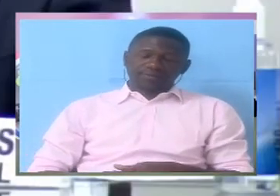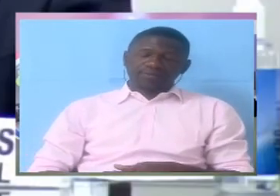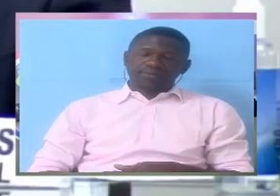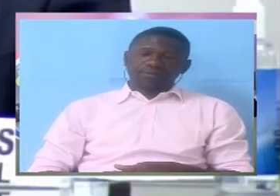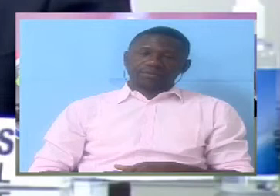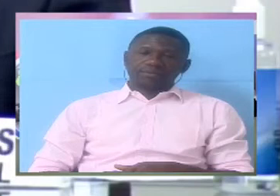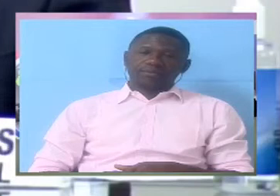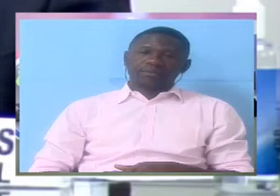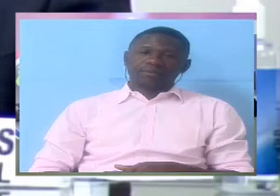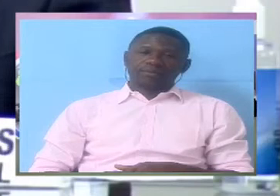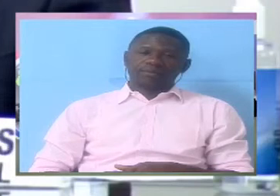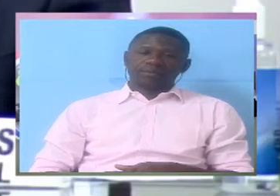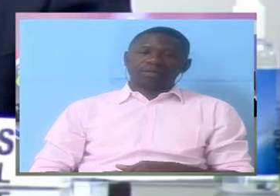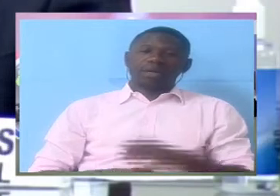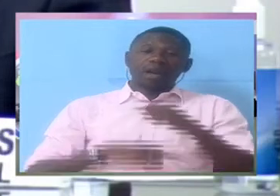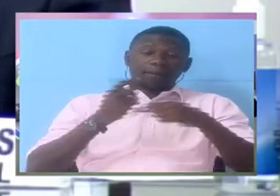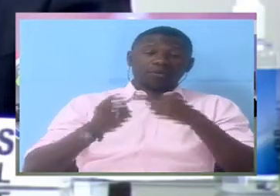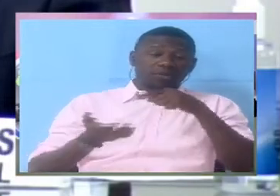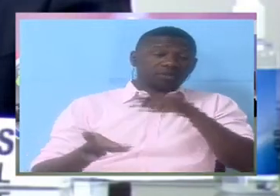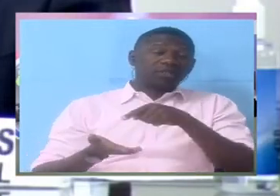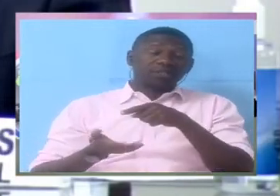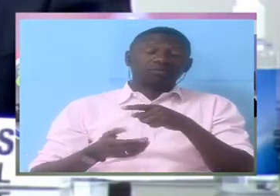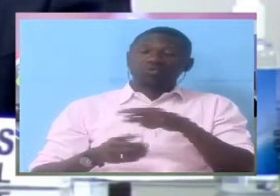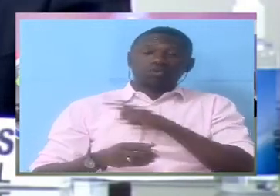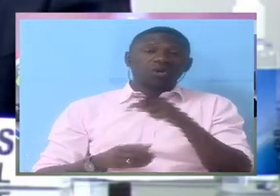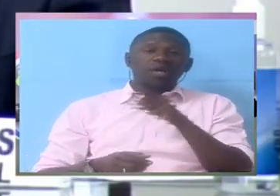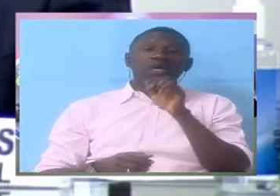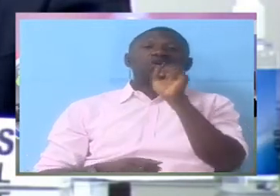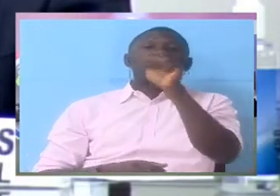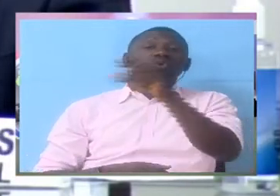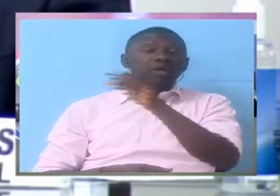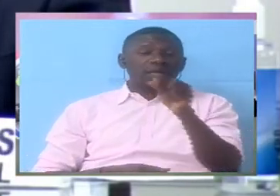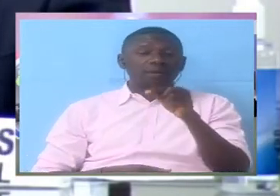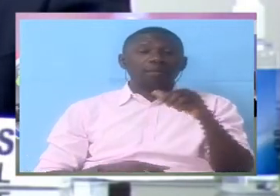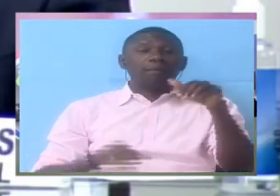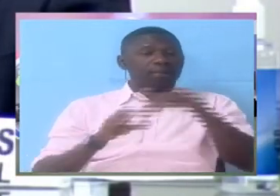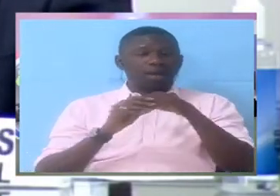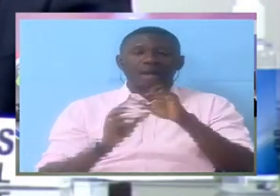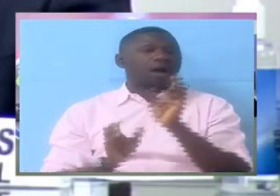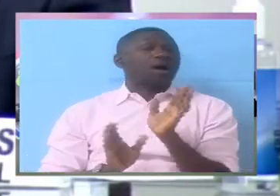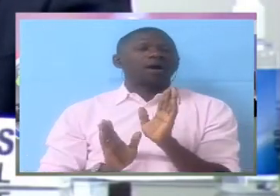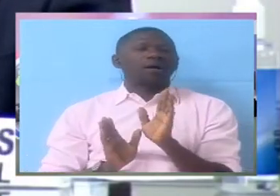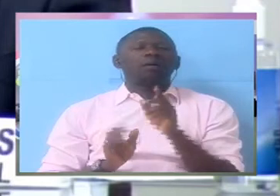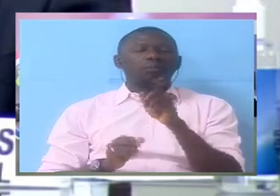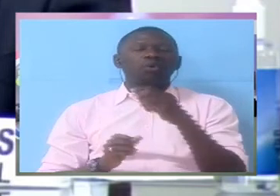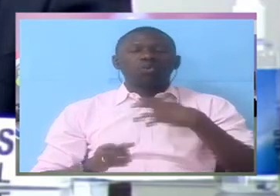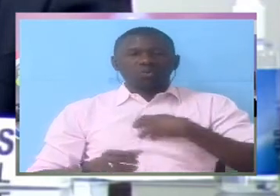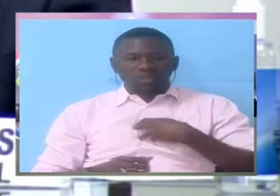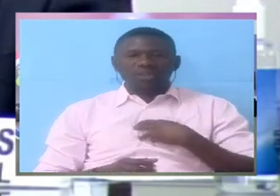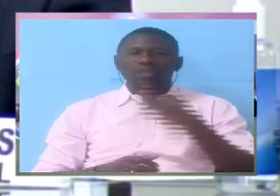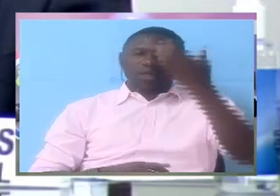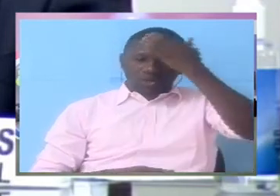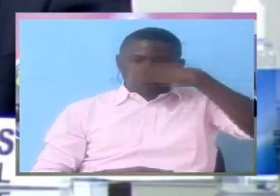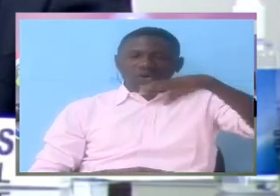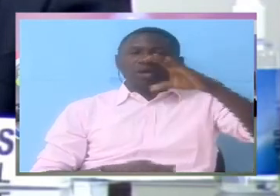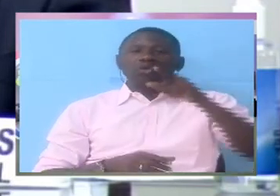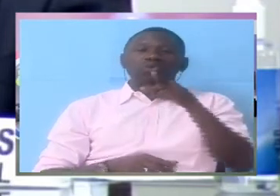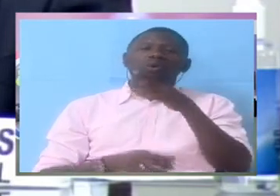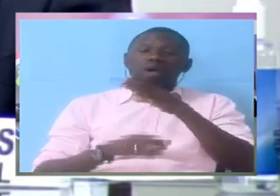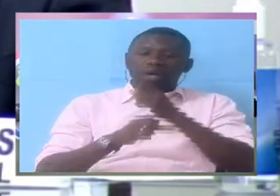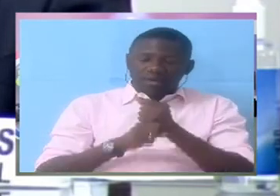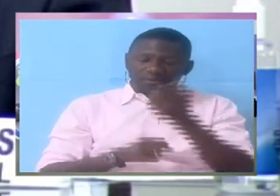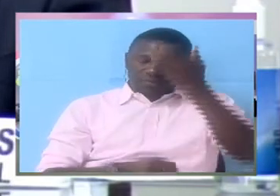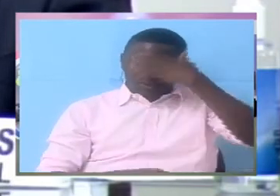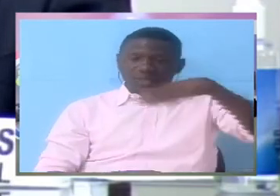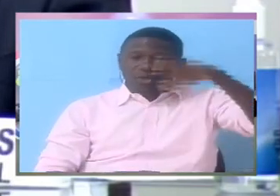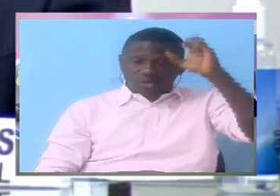we do not have you adversely mentioned, but we would want you to assist the commission and provide information that you have. Bari